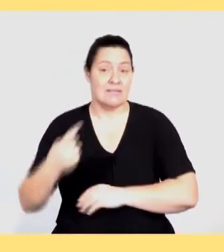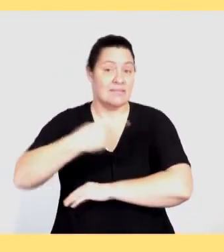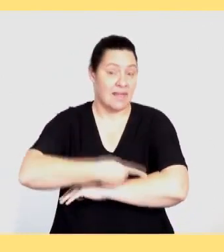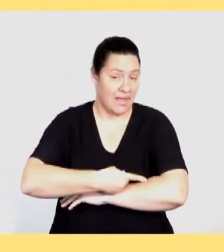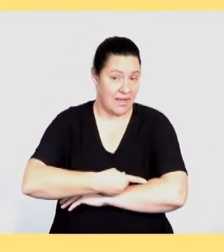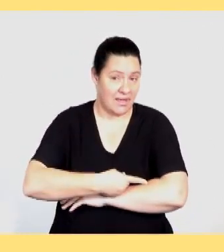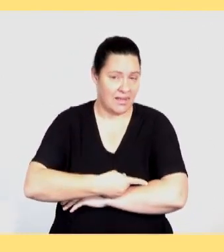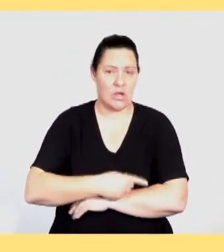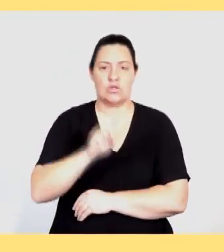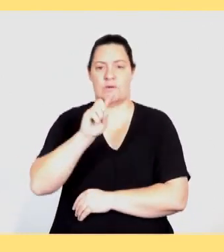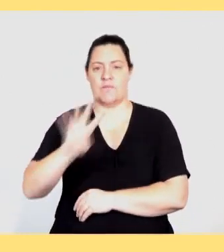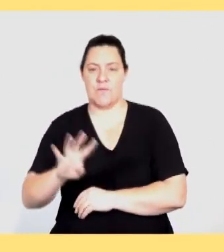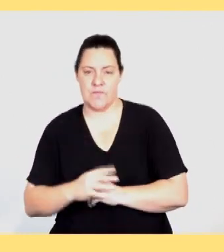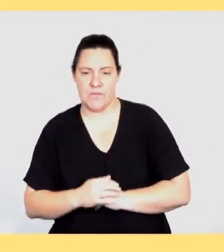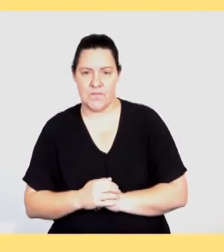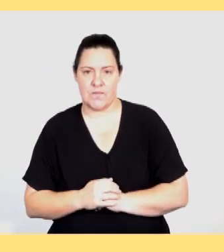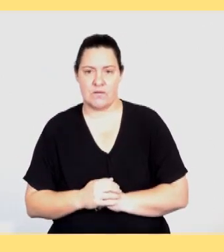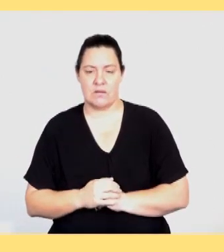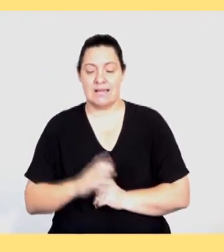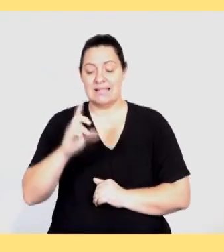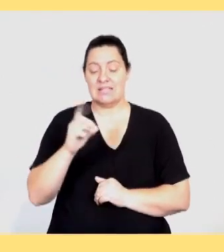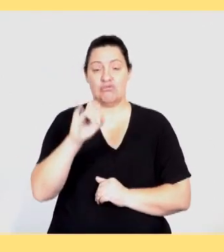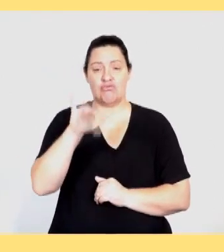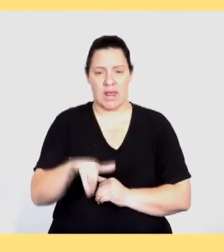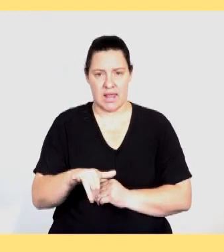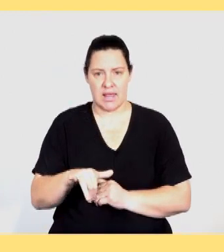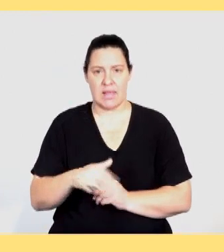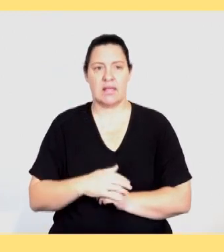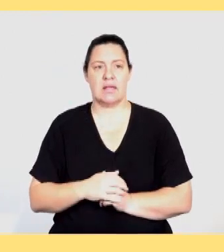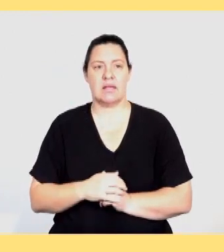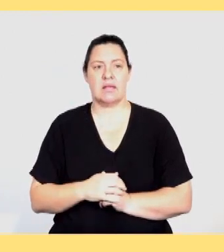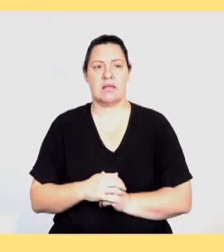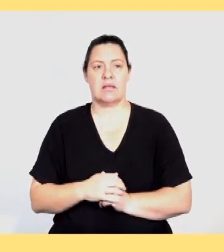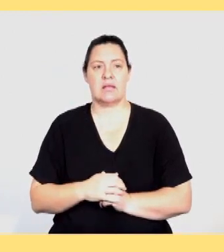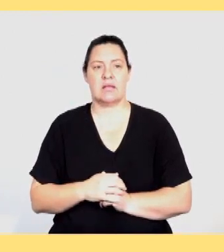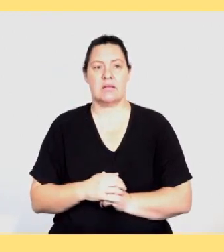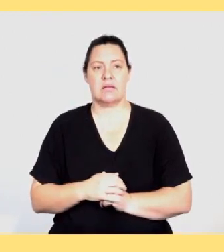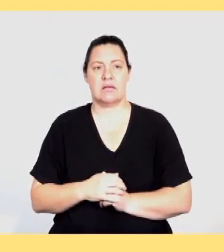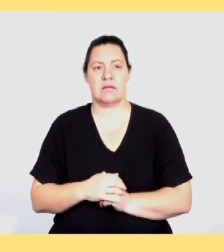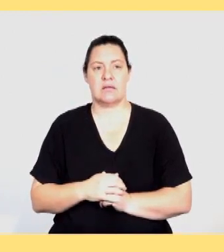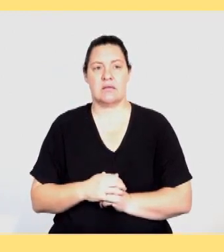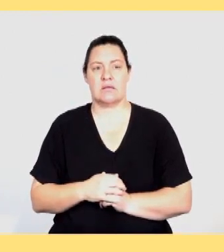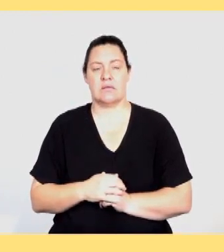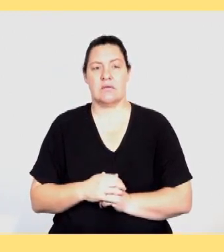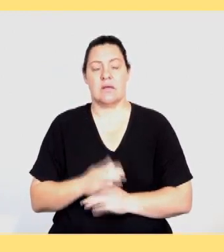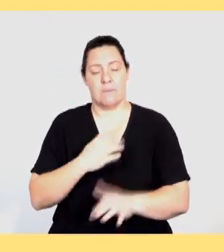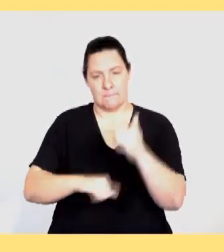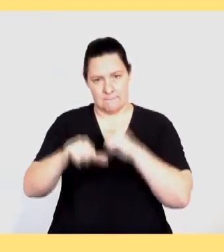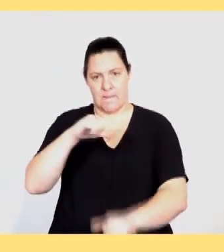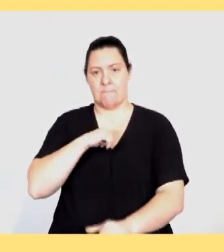The day is the 24th. Dre returned, so we're coming again to